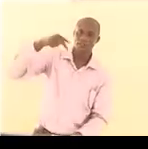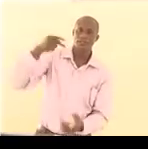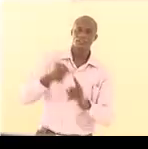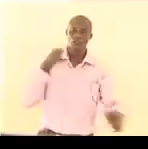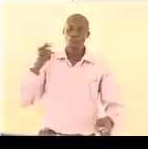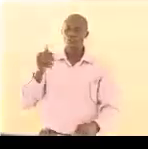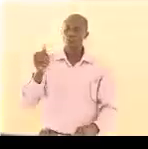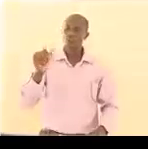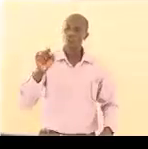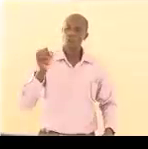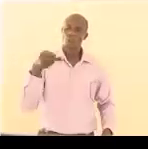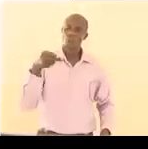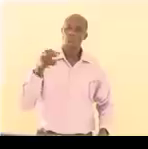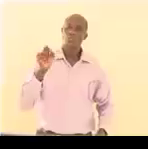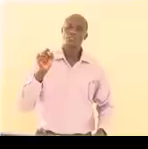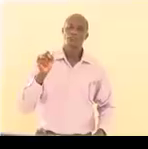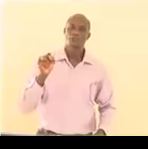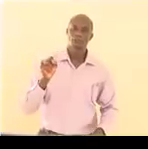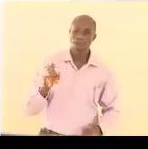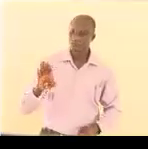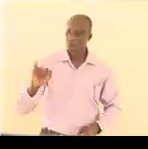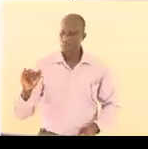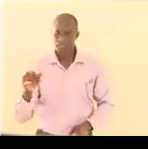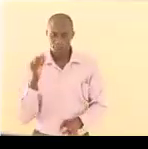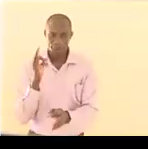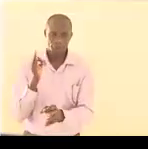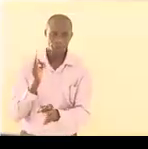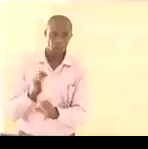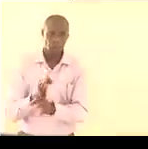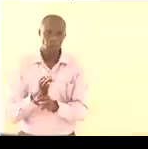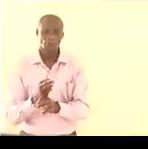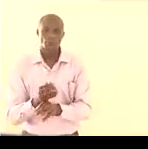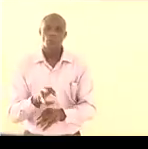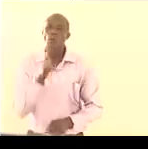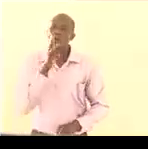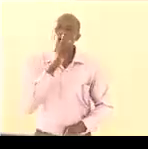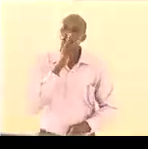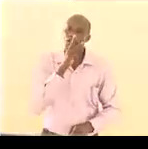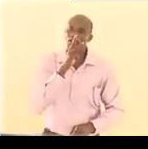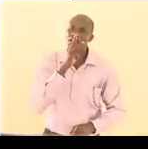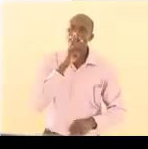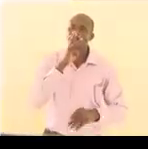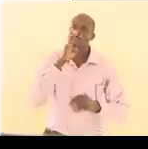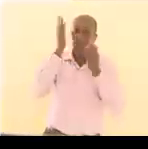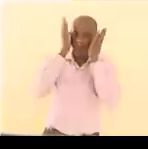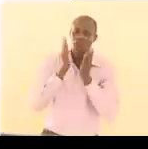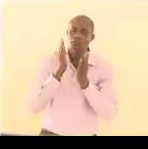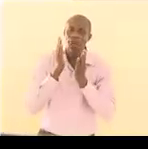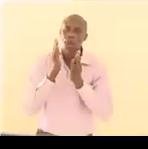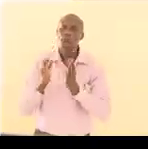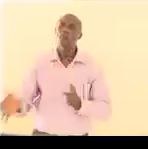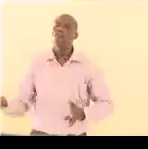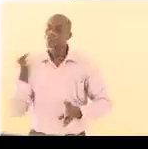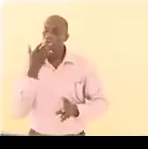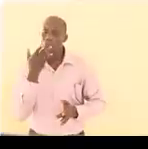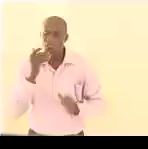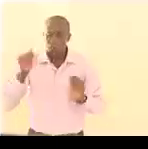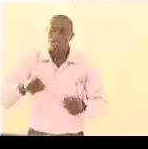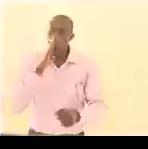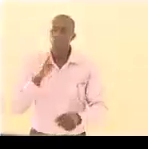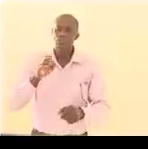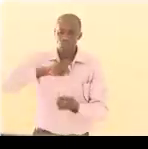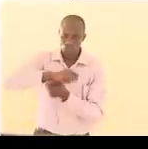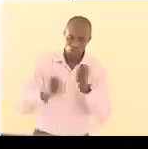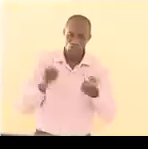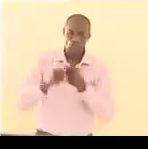the ashes of shame. By faith, the waters of sadness, defeat and disappointment can